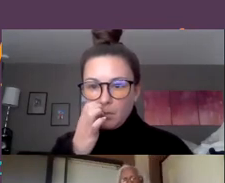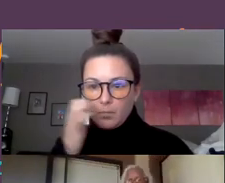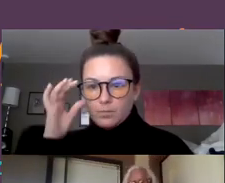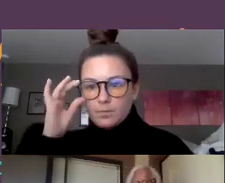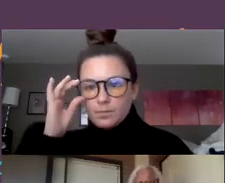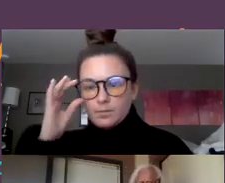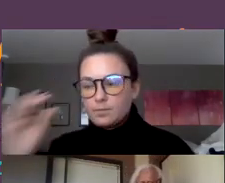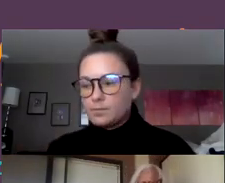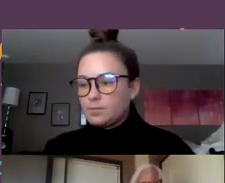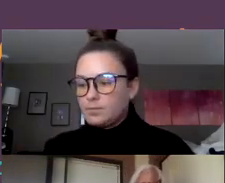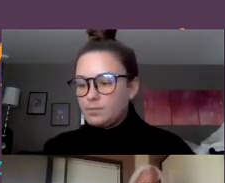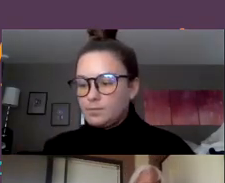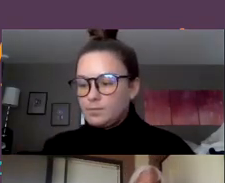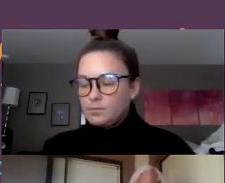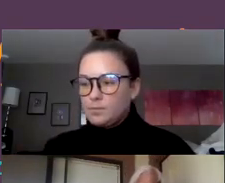to their families.